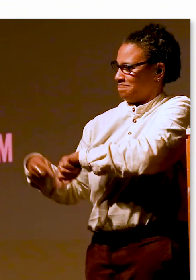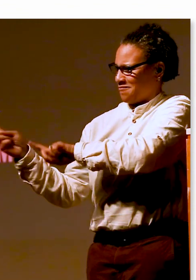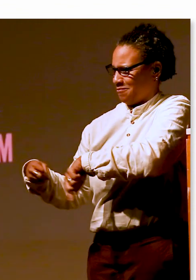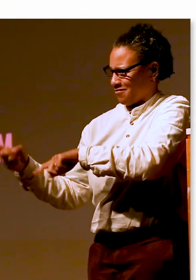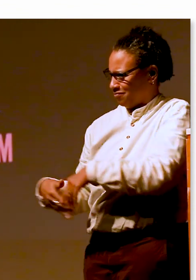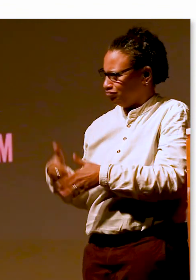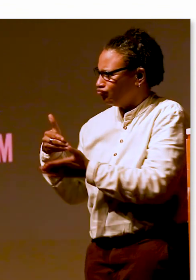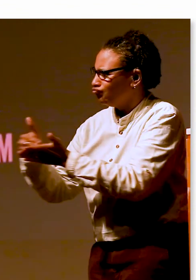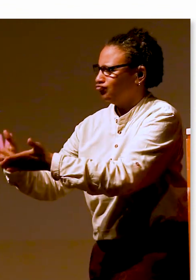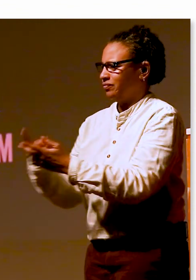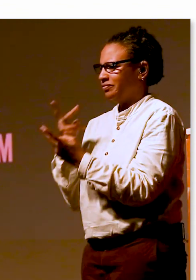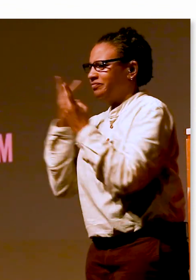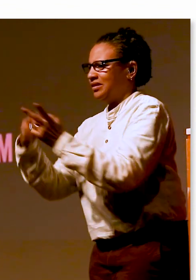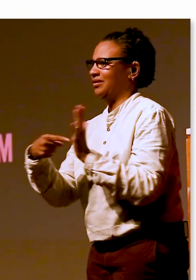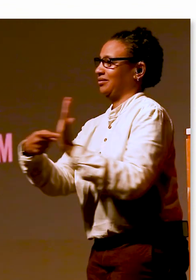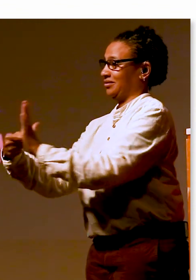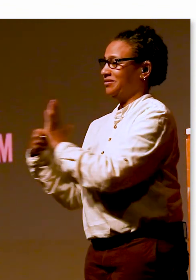so thank you.